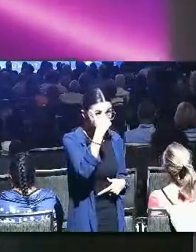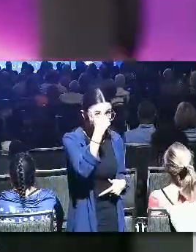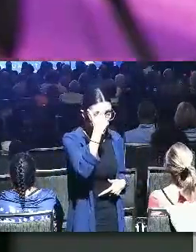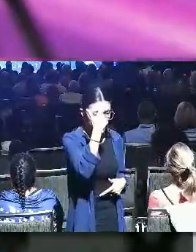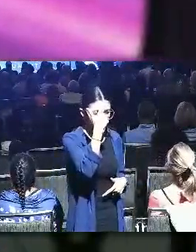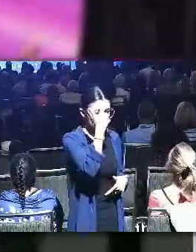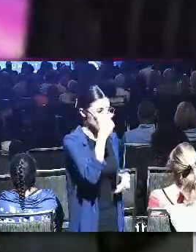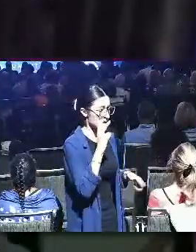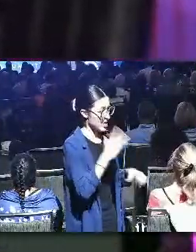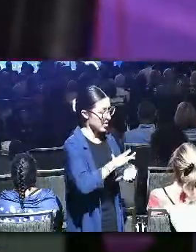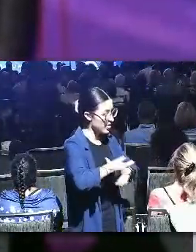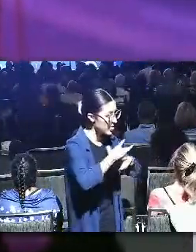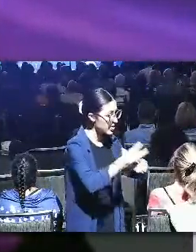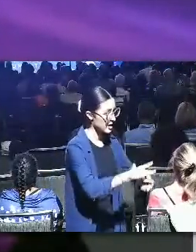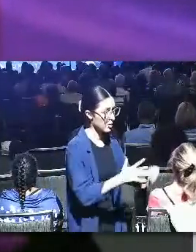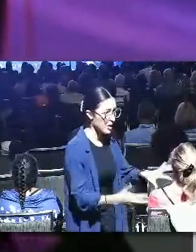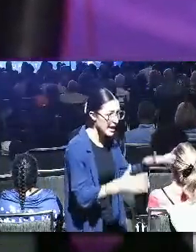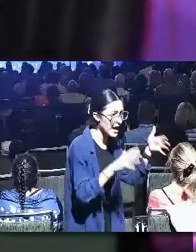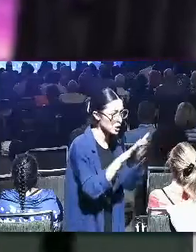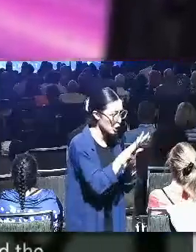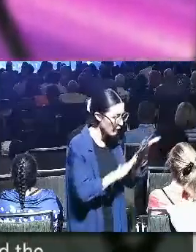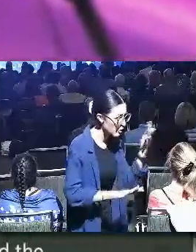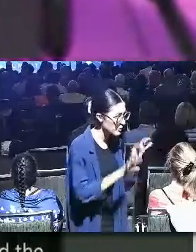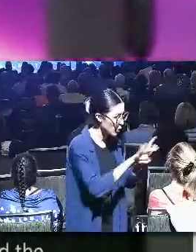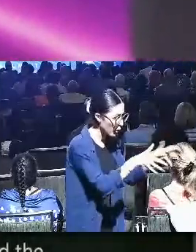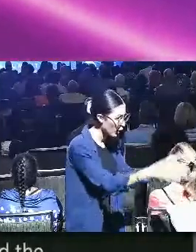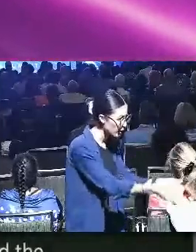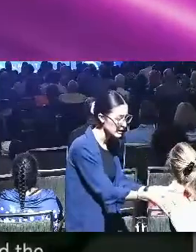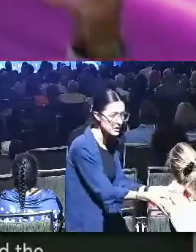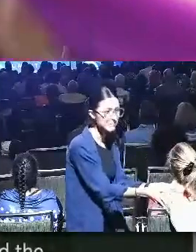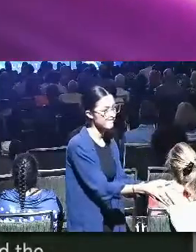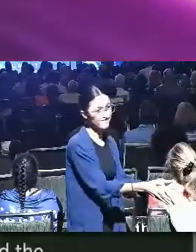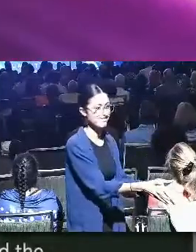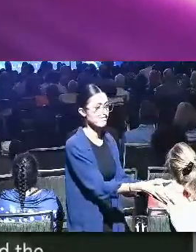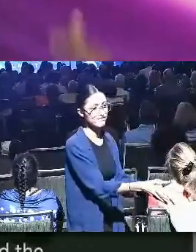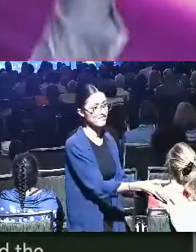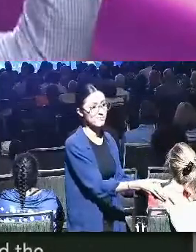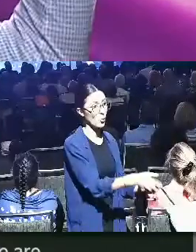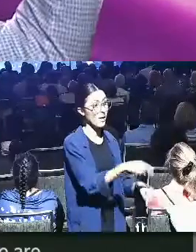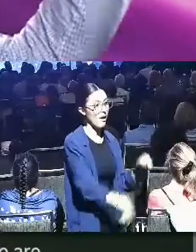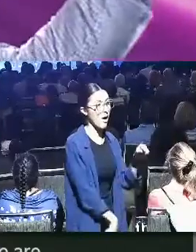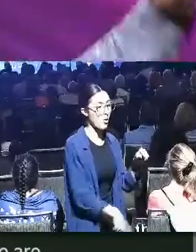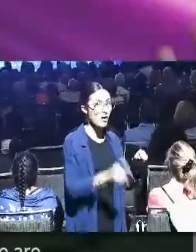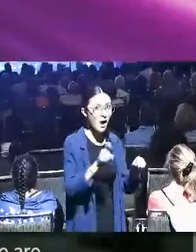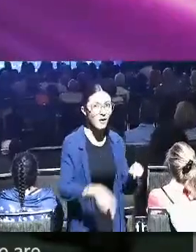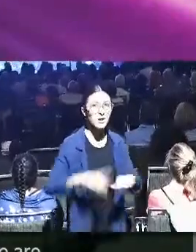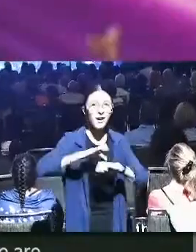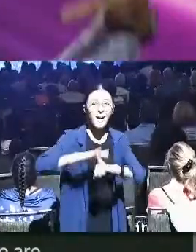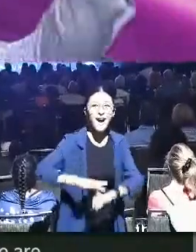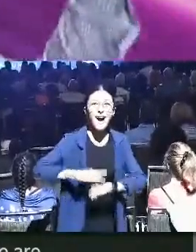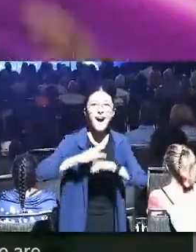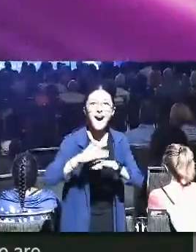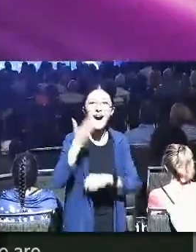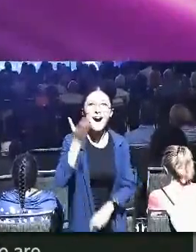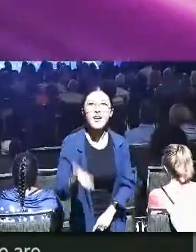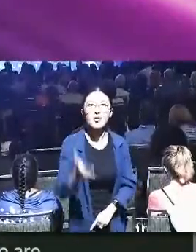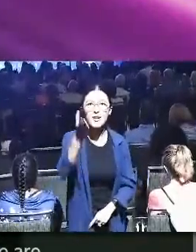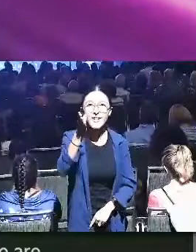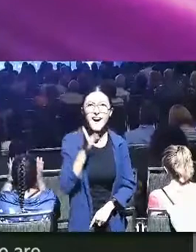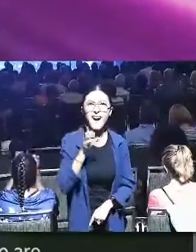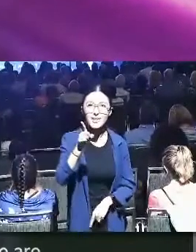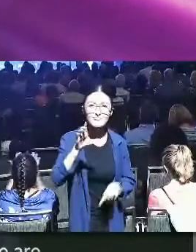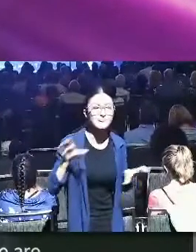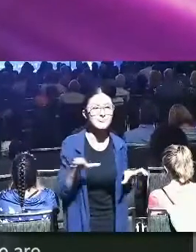the world and the confusion of the world and the problems of the world than we are by the possibility of how God might harness that and do